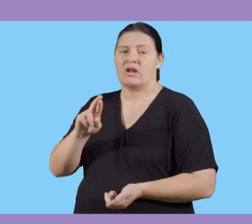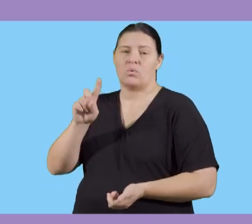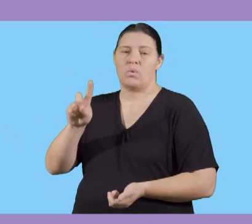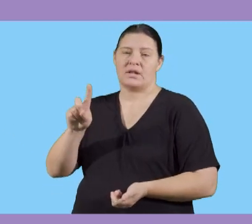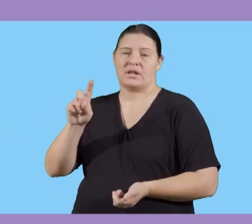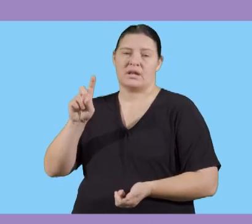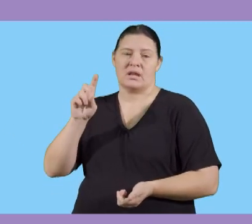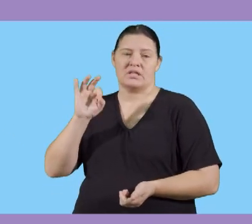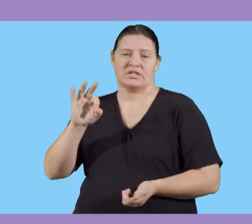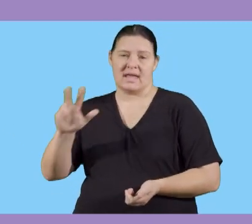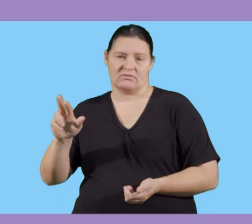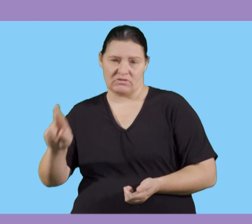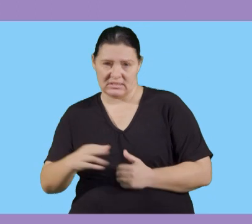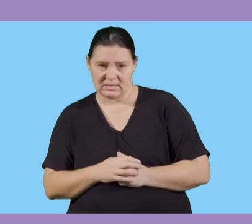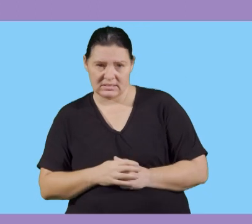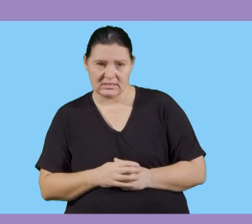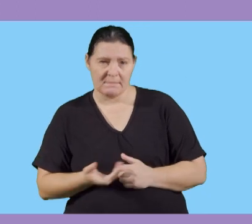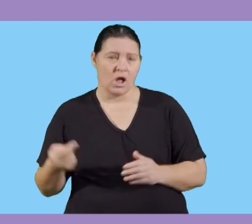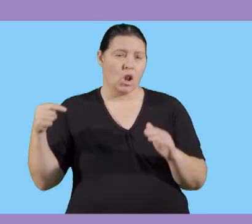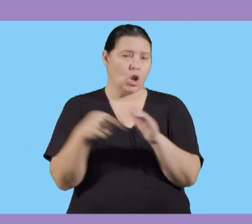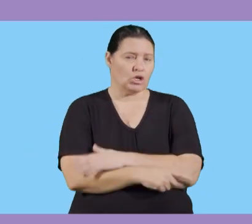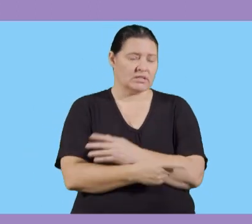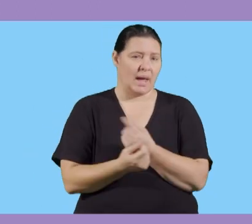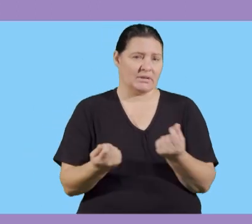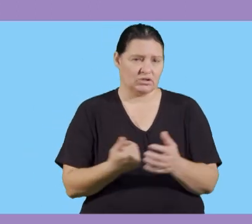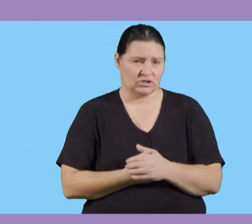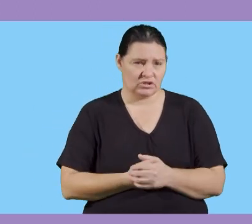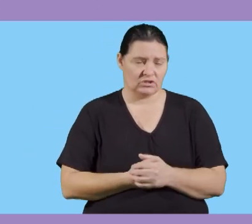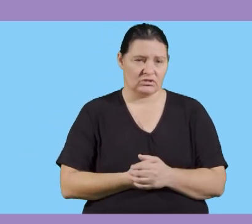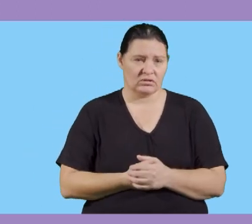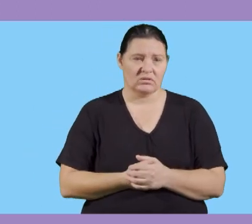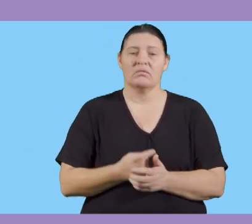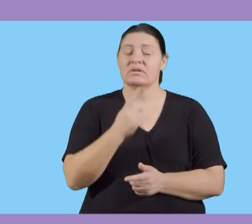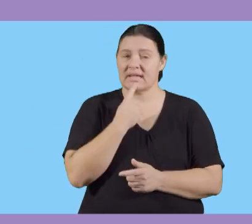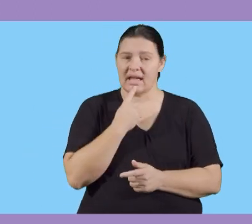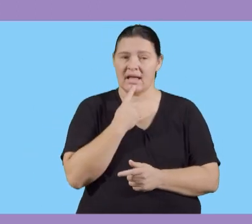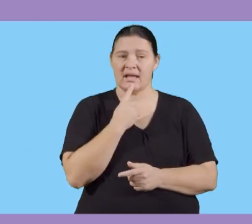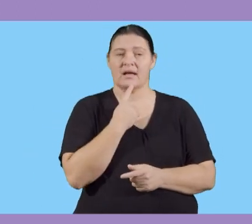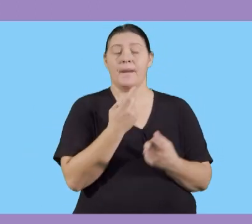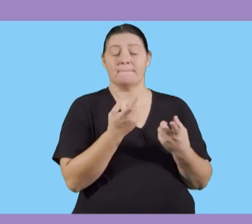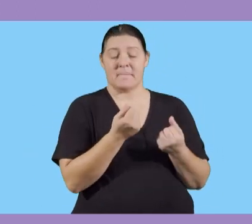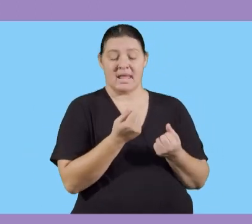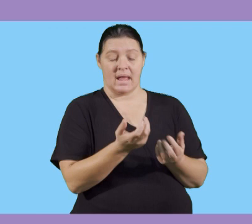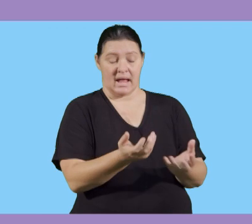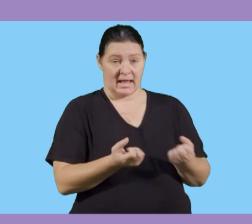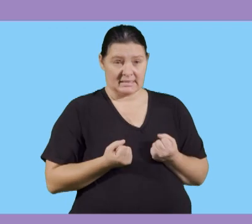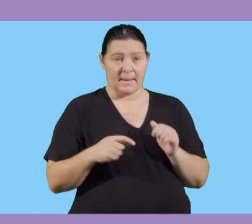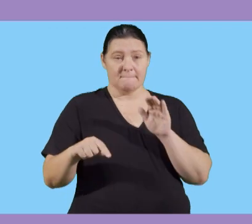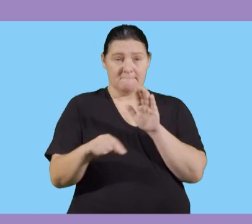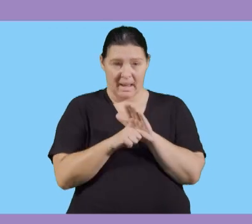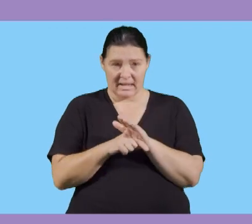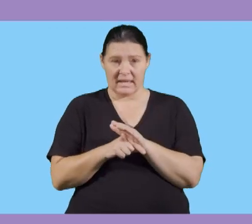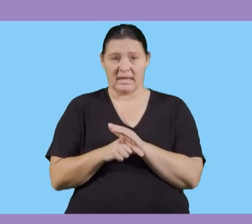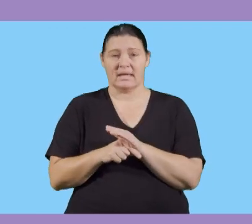rands. How much is his loss? The answer here we are going to get by saying that the money earned minus